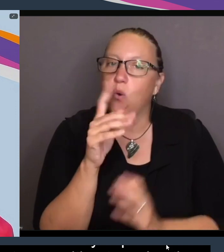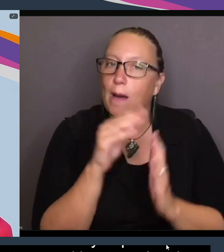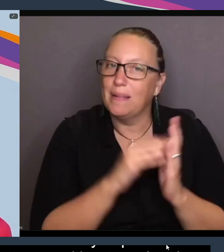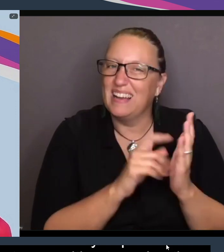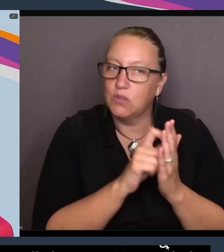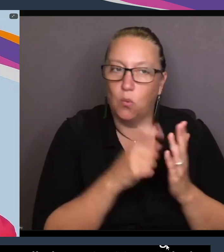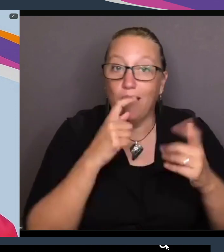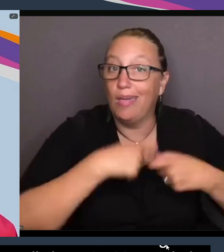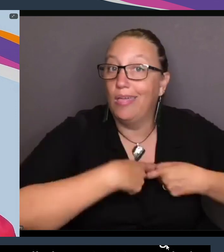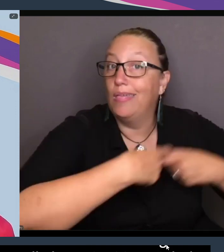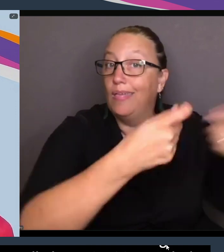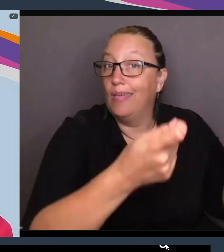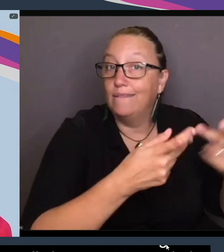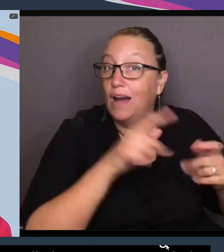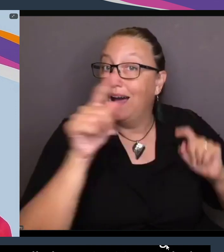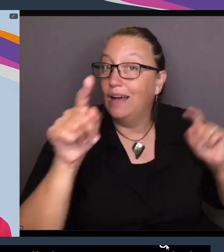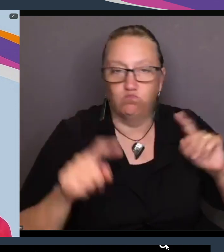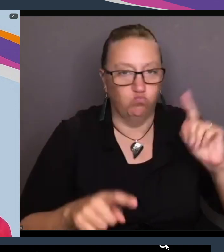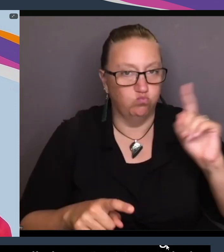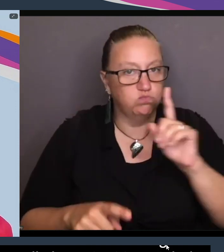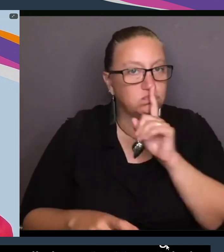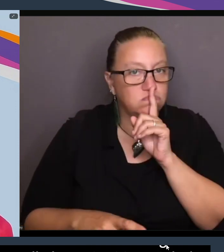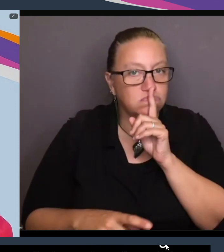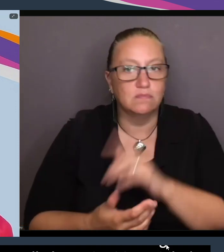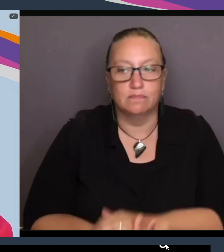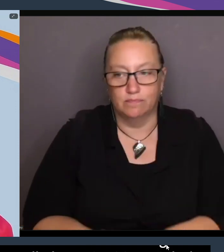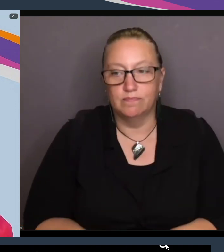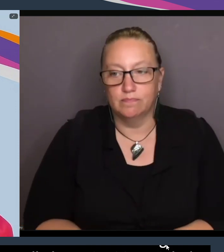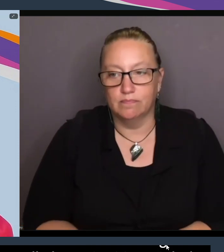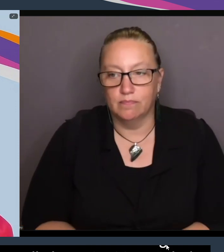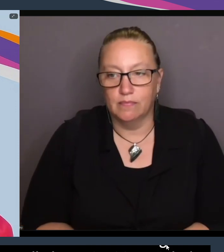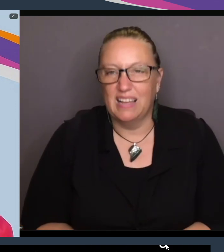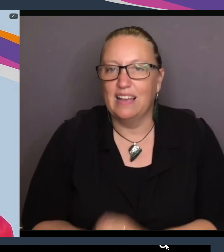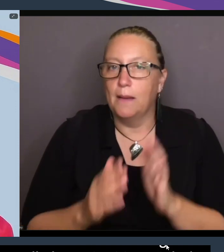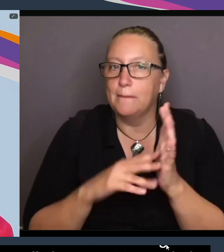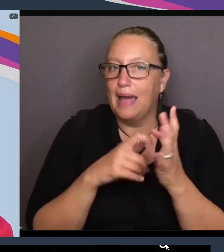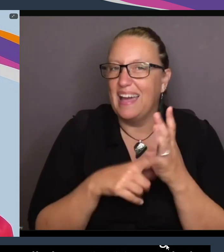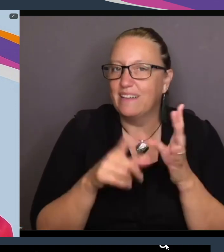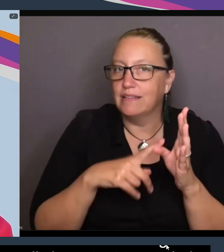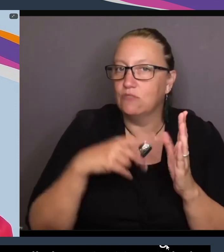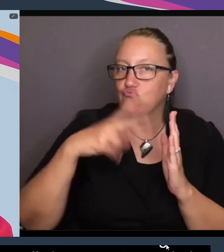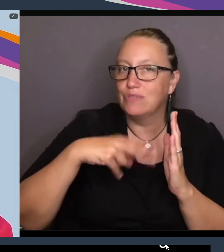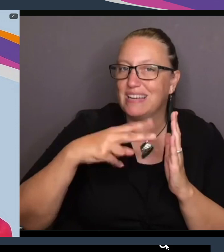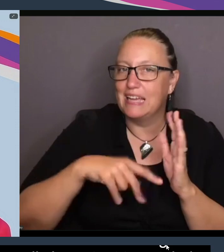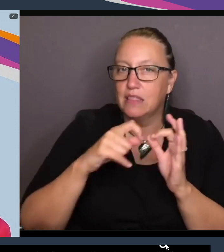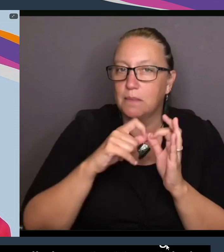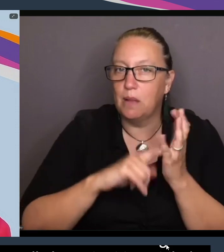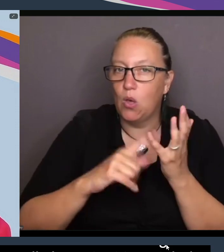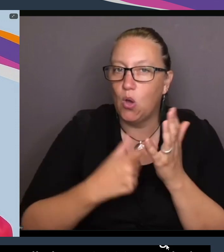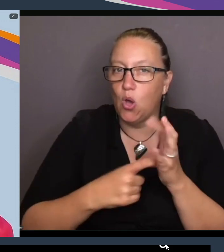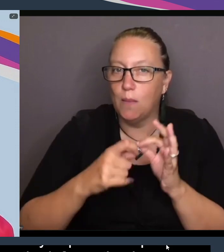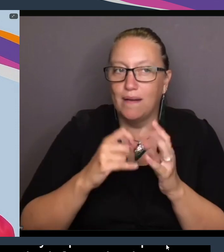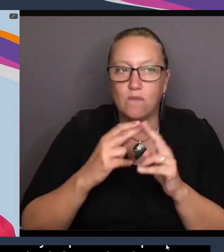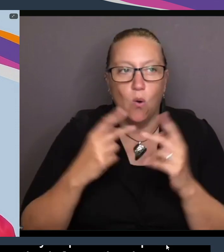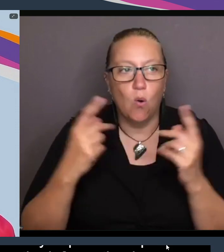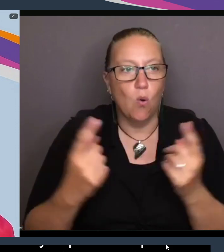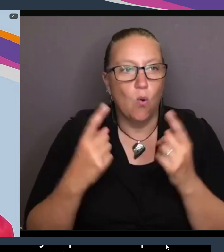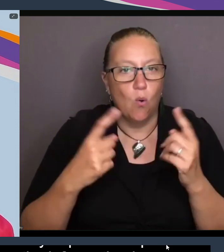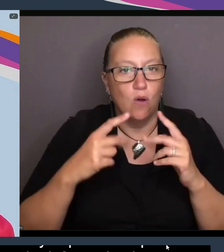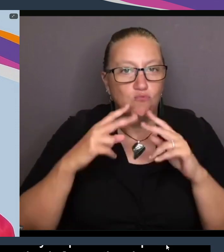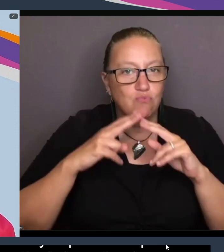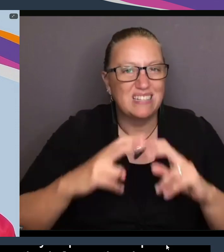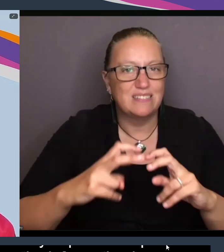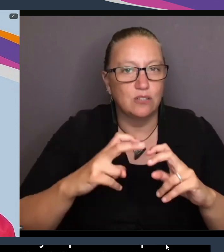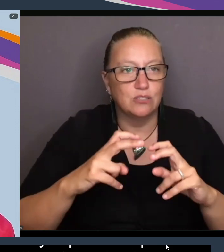applications to outside. And every time you will have heard Mary read the blurbs for our Disability Research